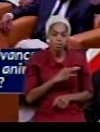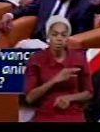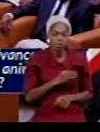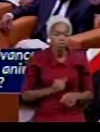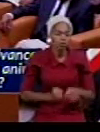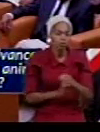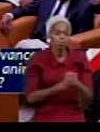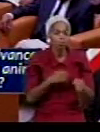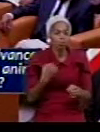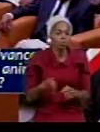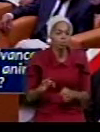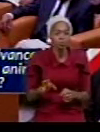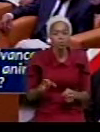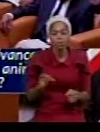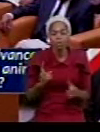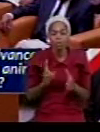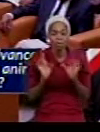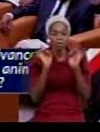Any hands?